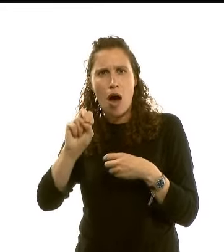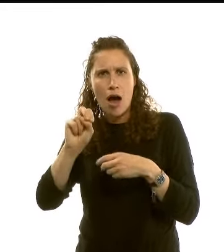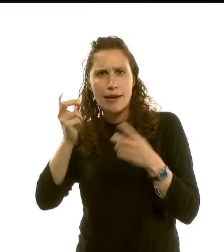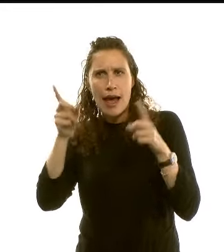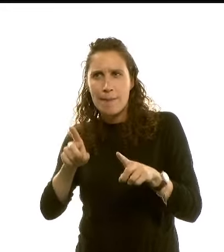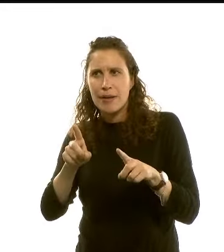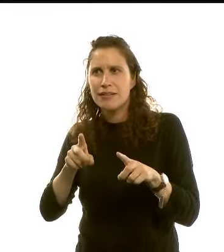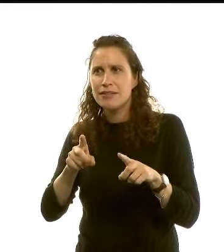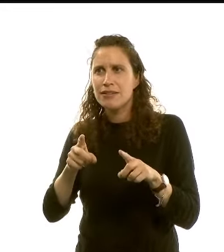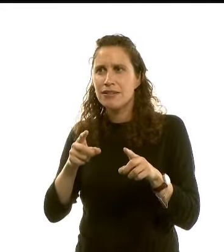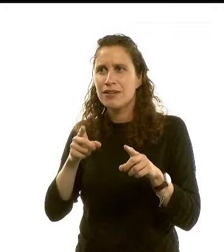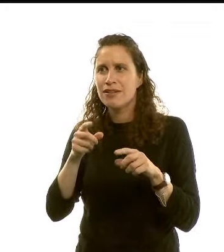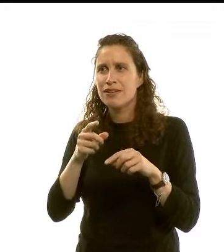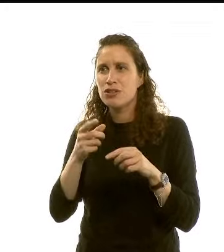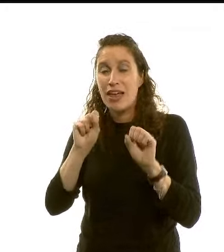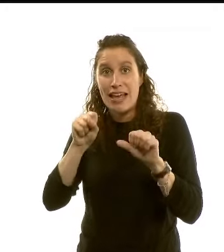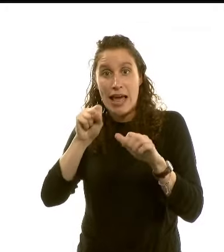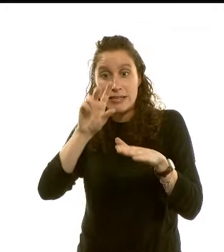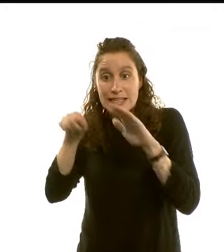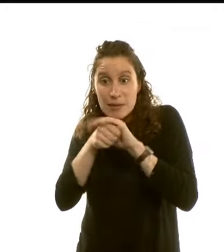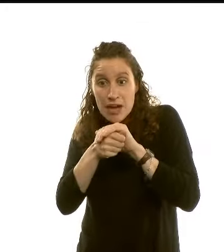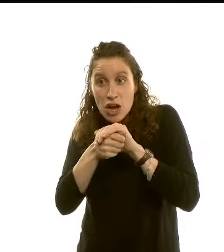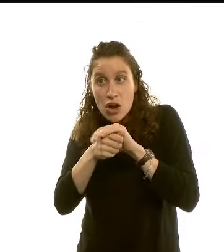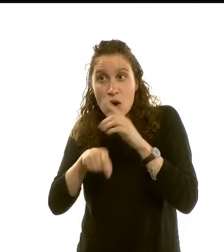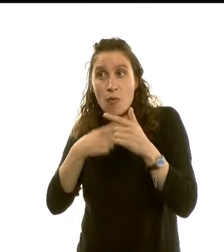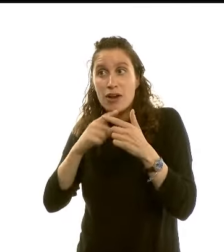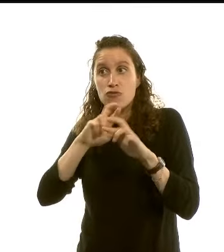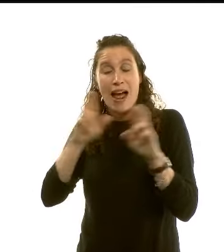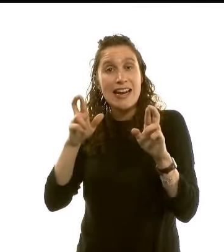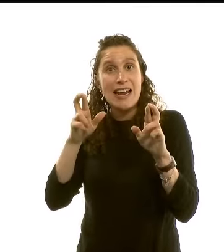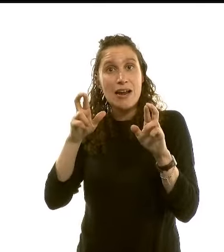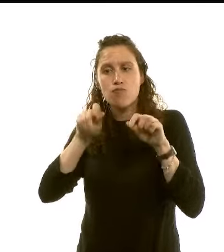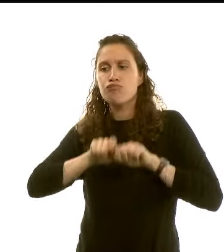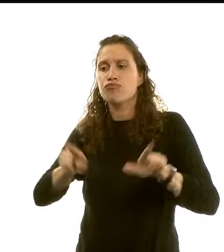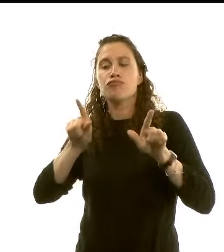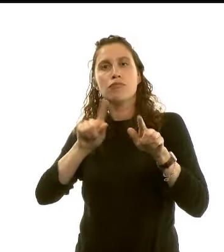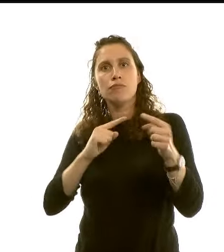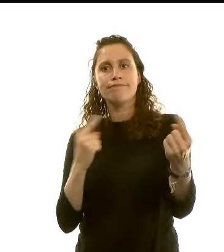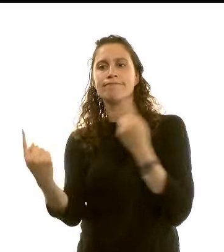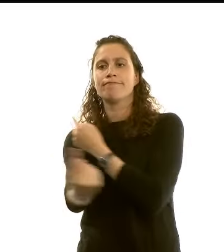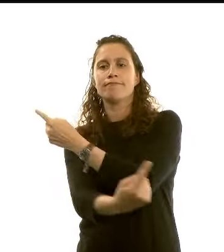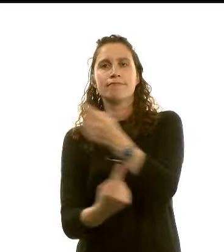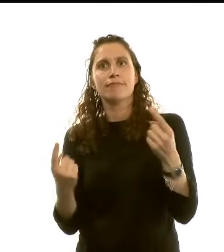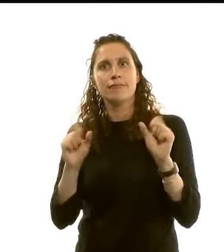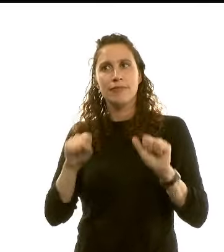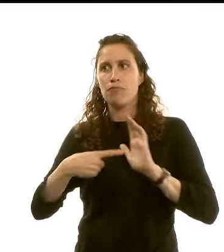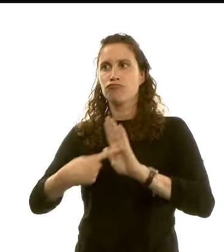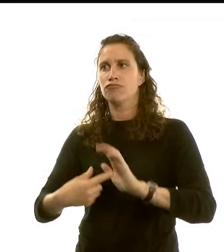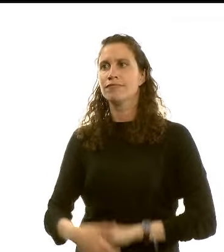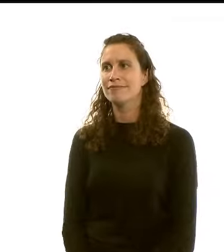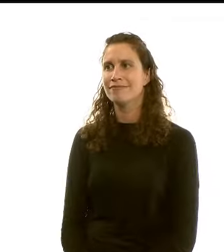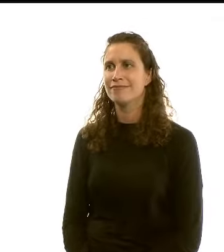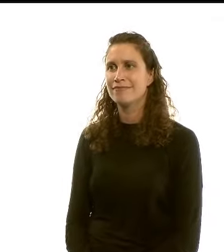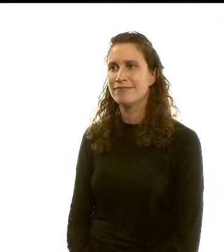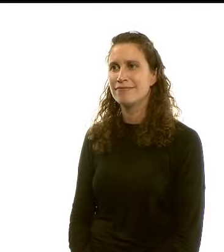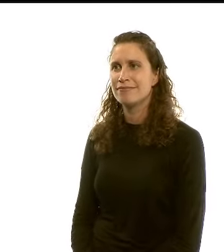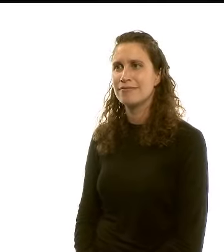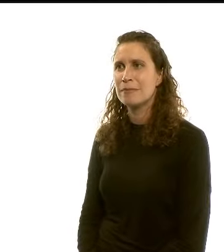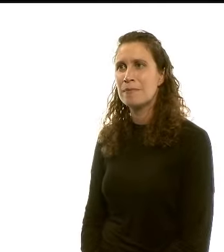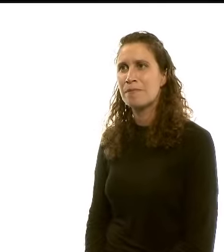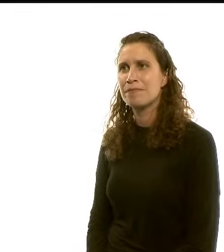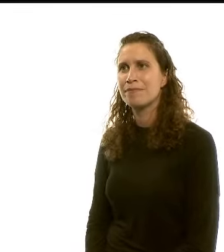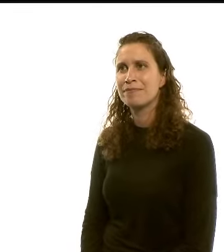the skeleton disappear here, and when you're ready to spawn it, it just appears by magic by flipping the wall here. Jeez, wow. So I'm curious,